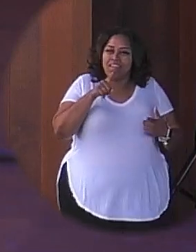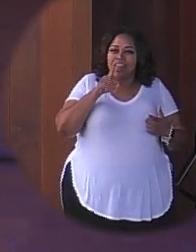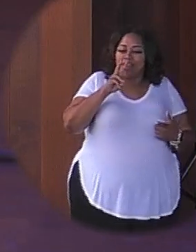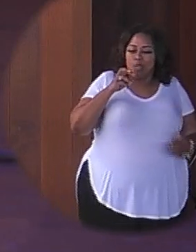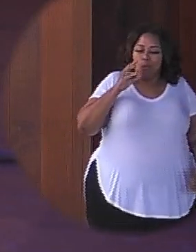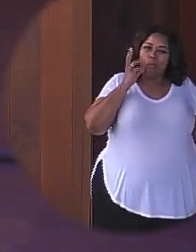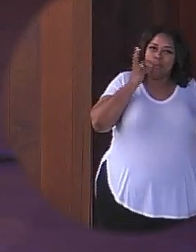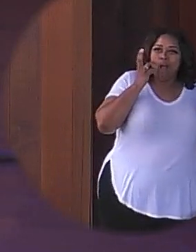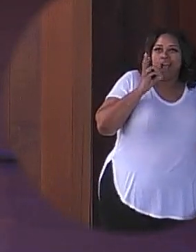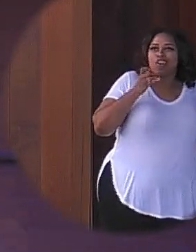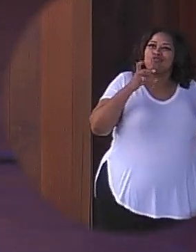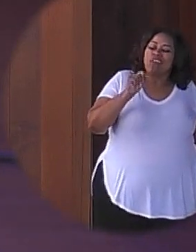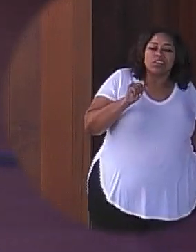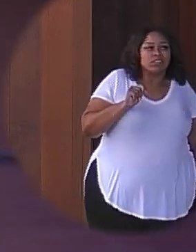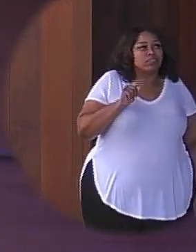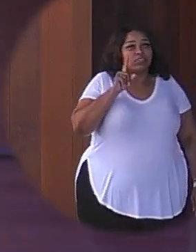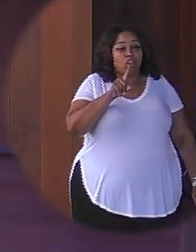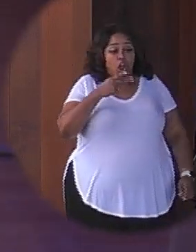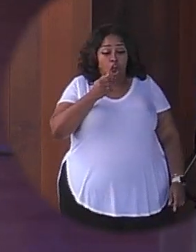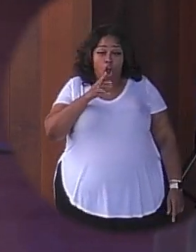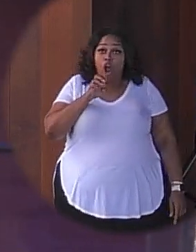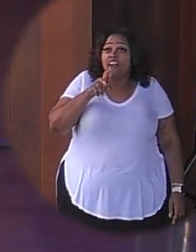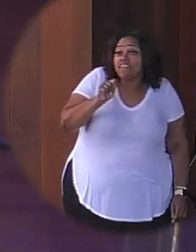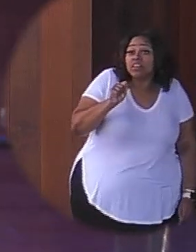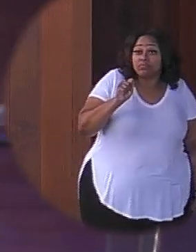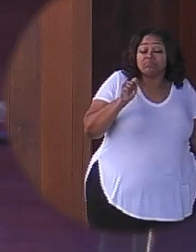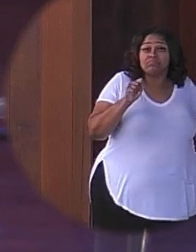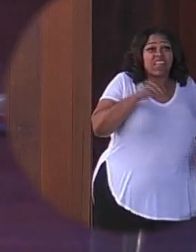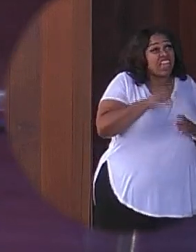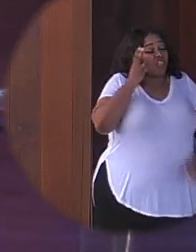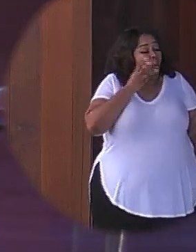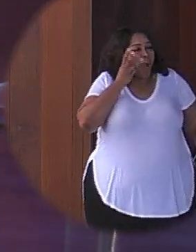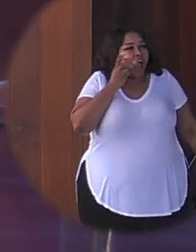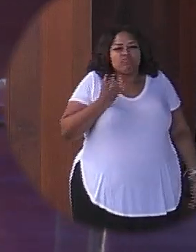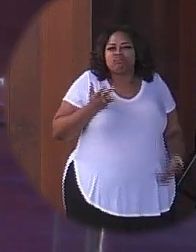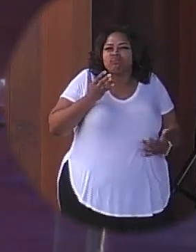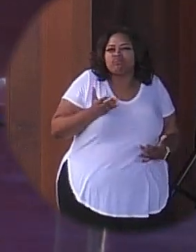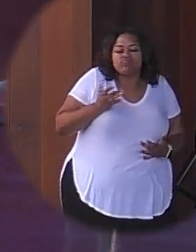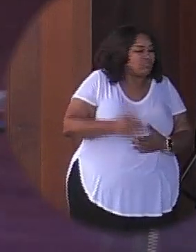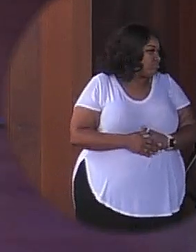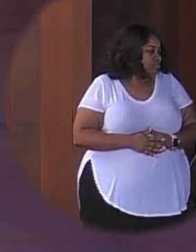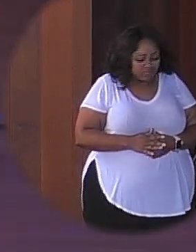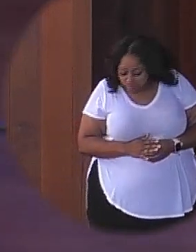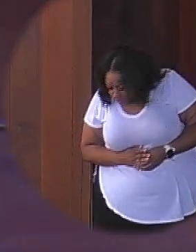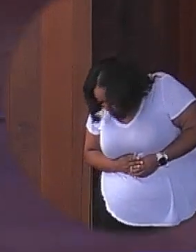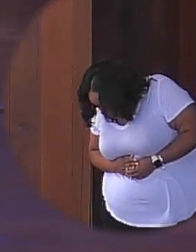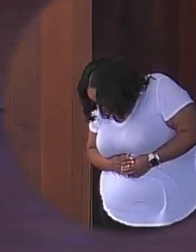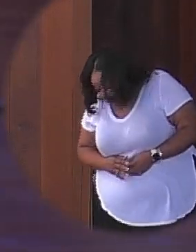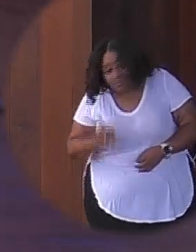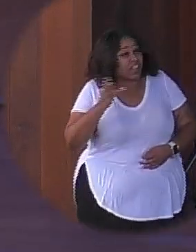press. You're harvesting in the wine press. Now the wine